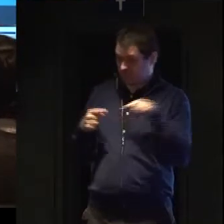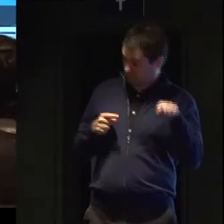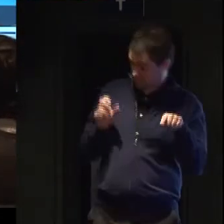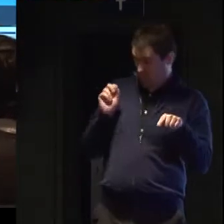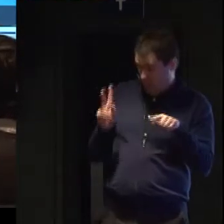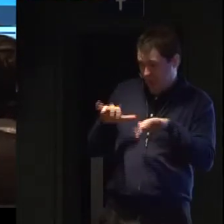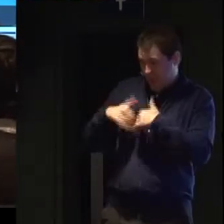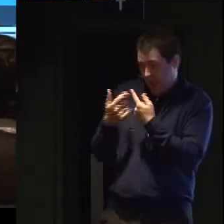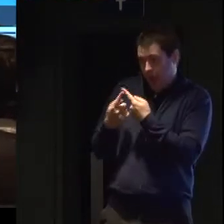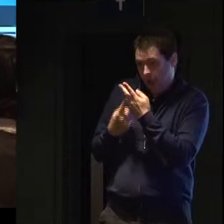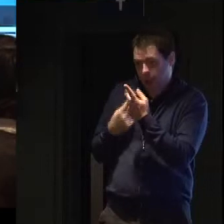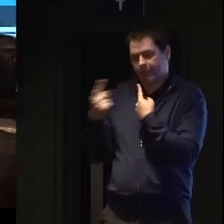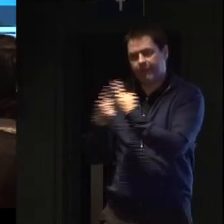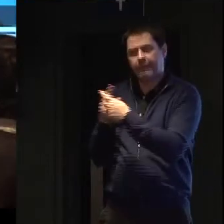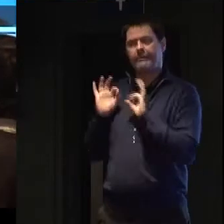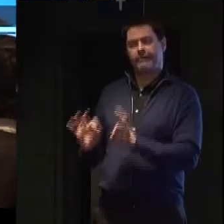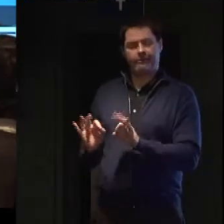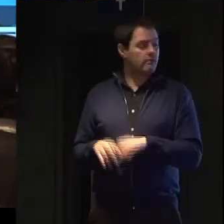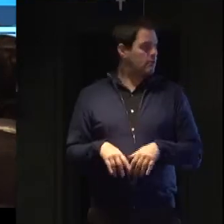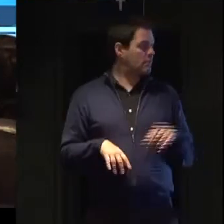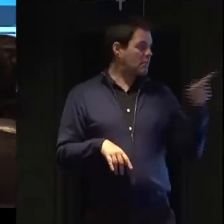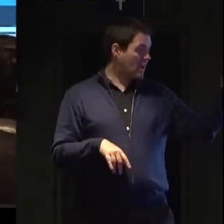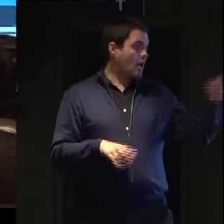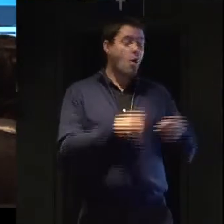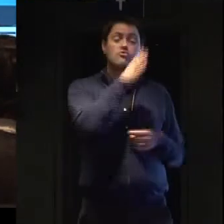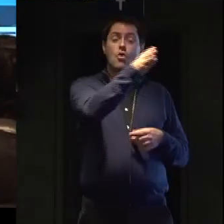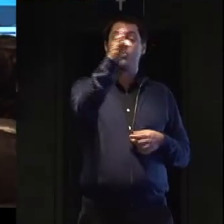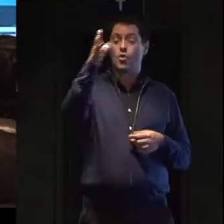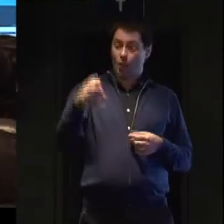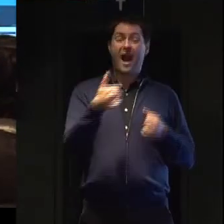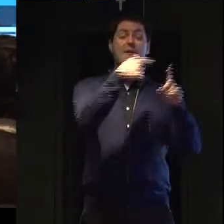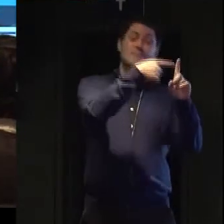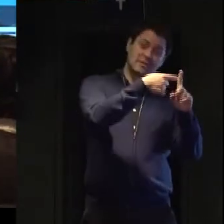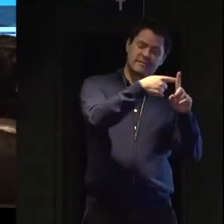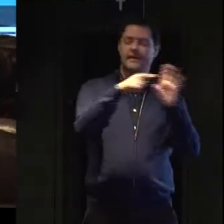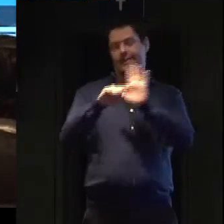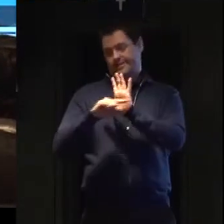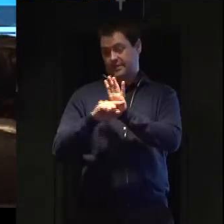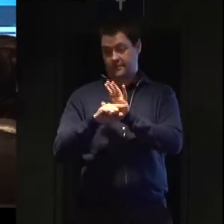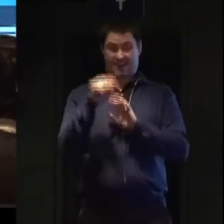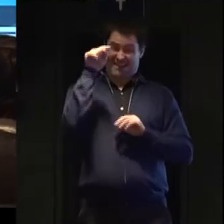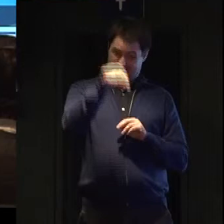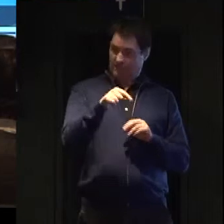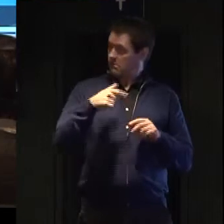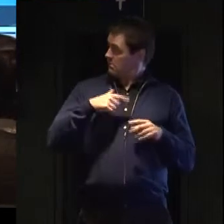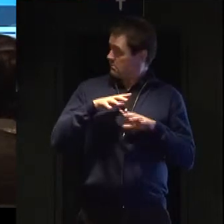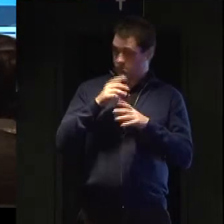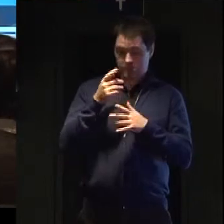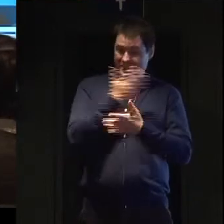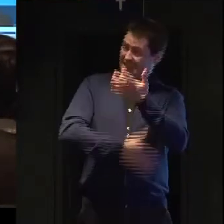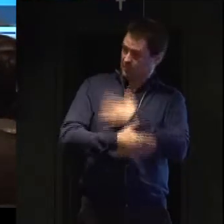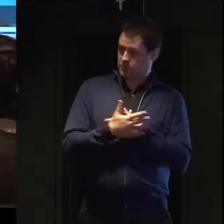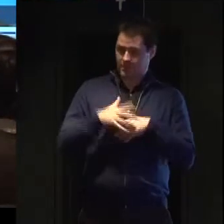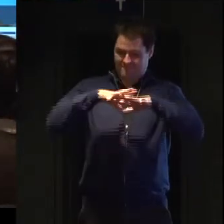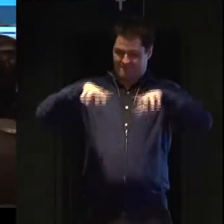been great, but there have been downsides to almost every place you go to, because not everywhere can cater for everything that the disabled fan needs.